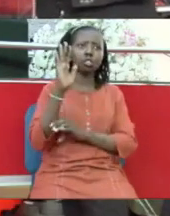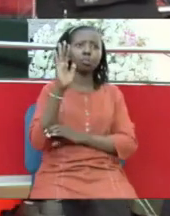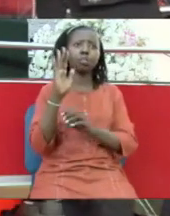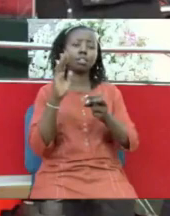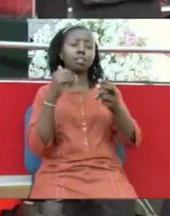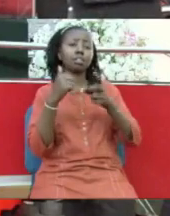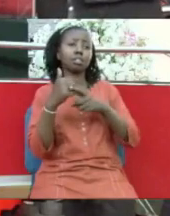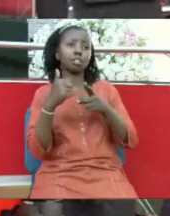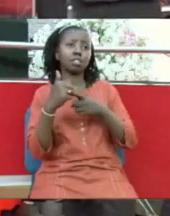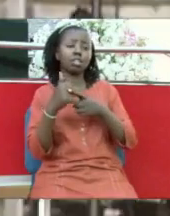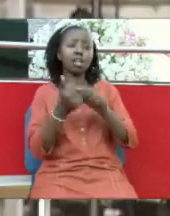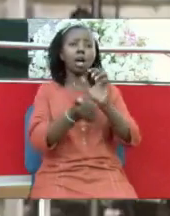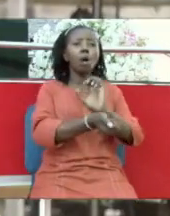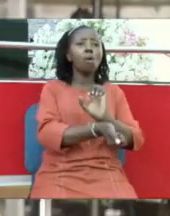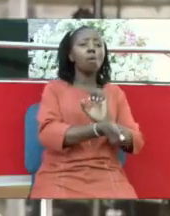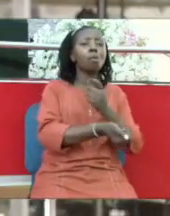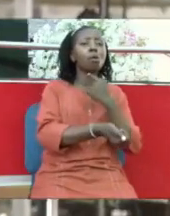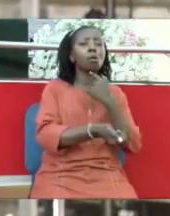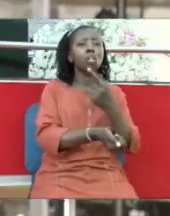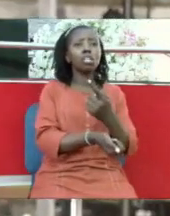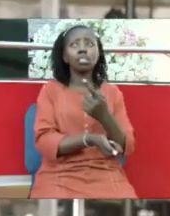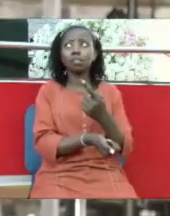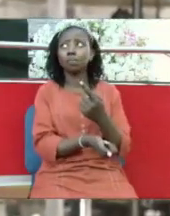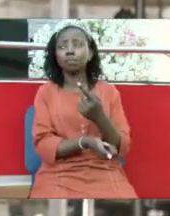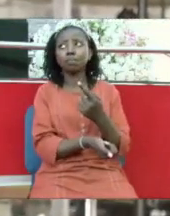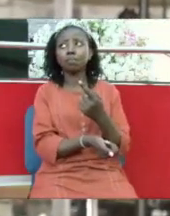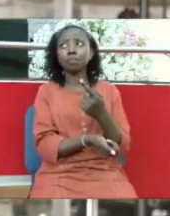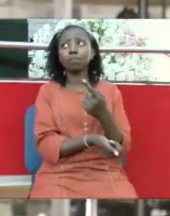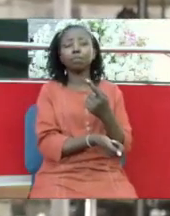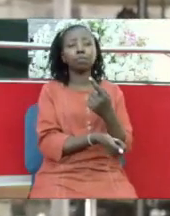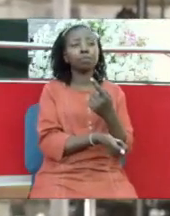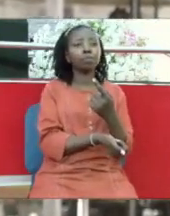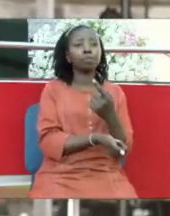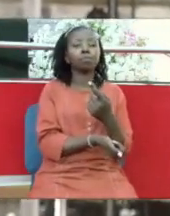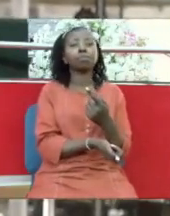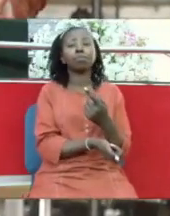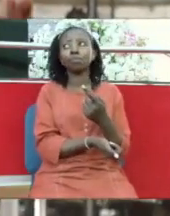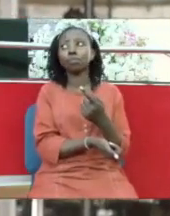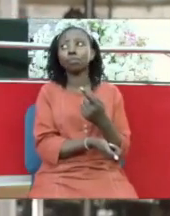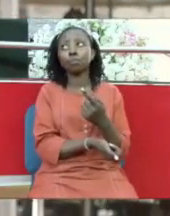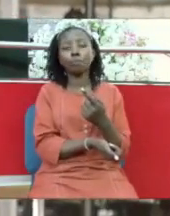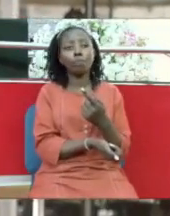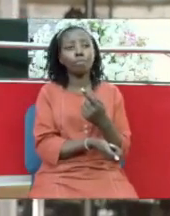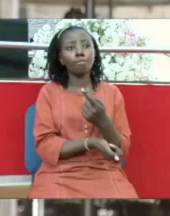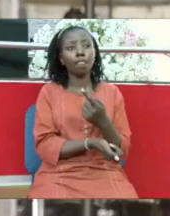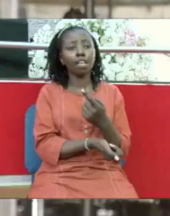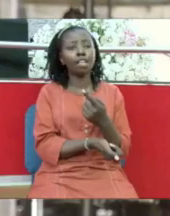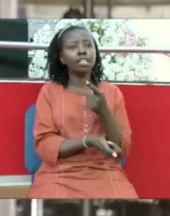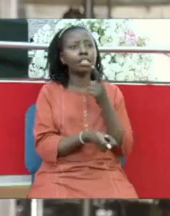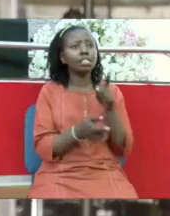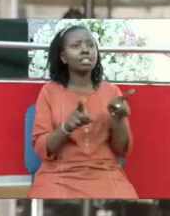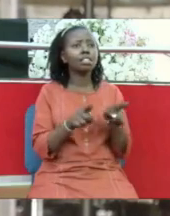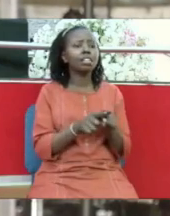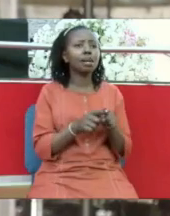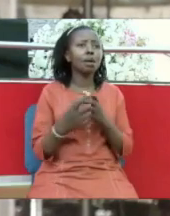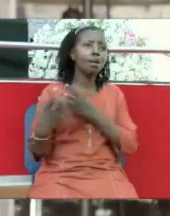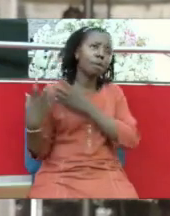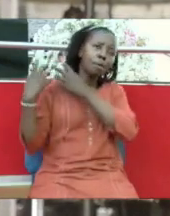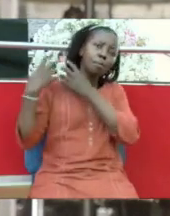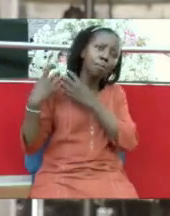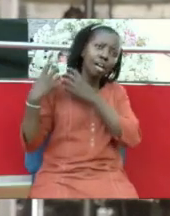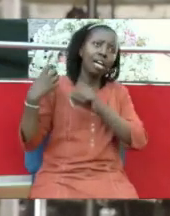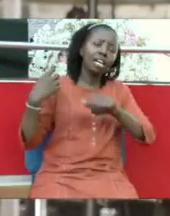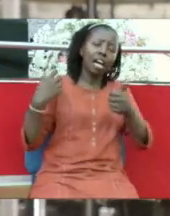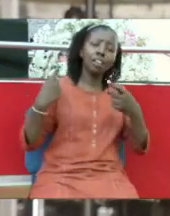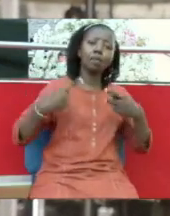the Apostle Paul almost says in the same breath, carry one another's burdens. And